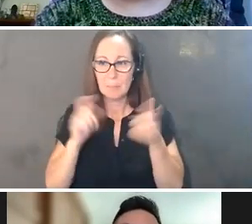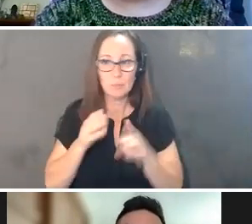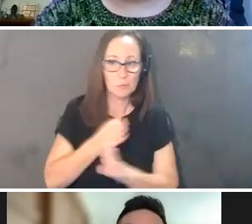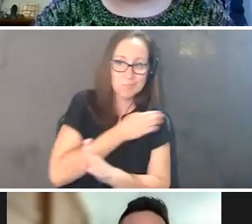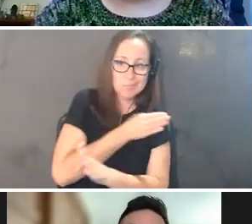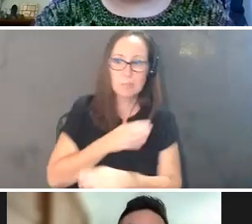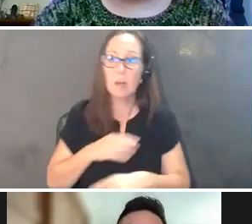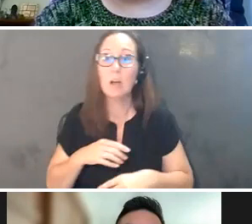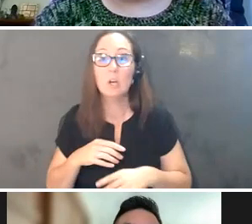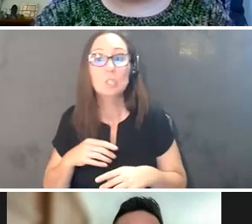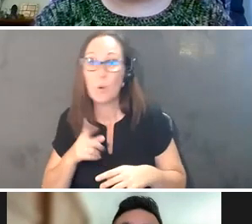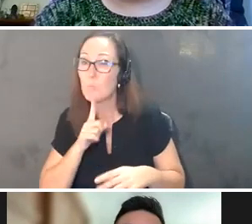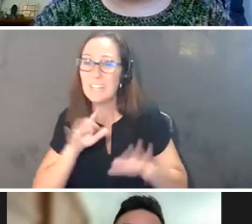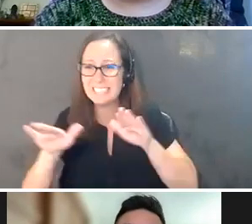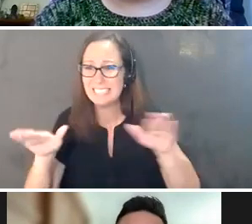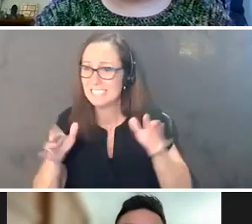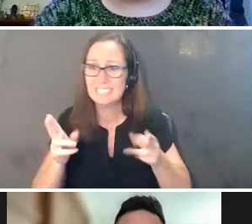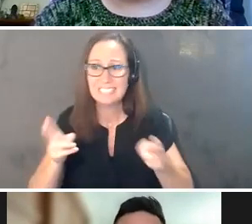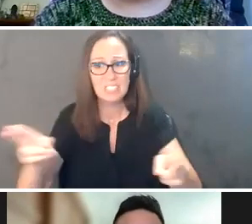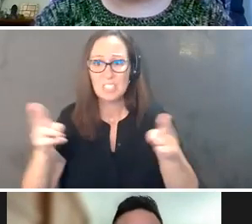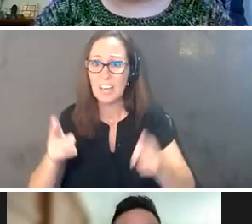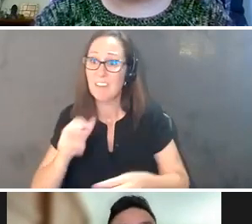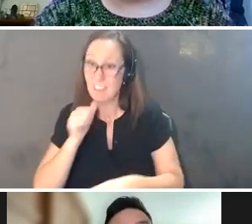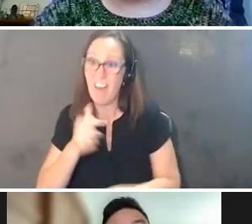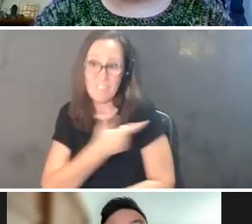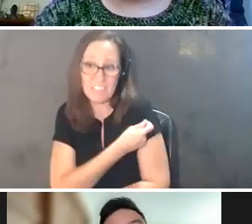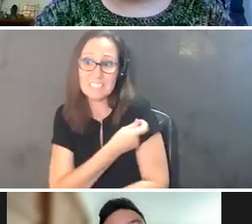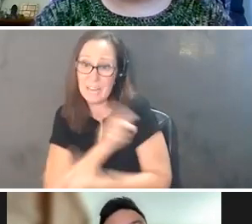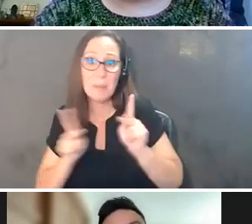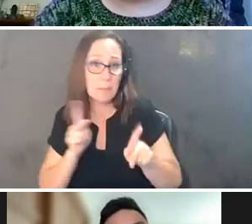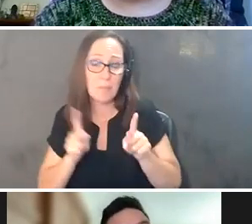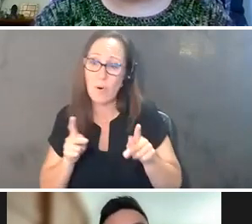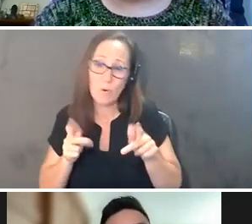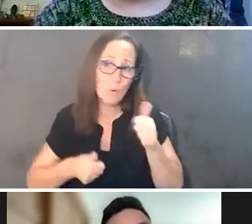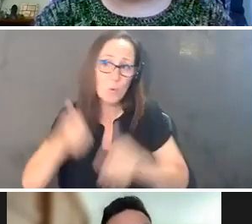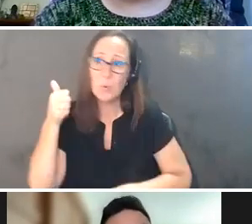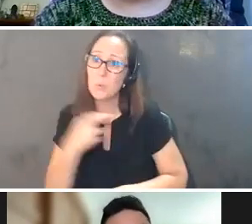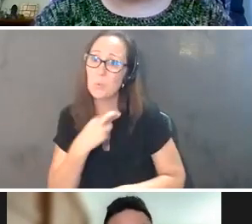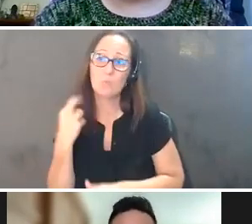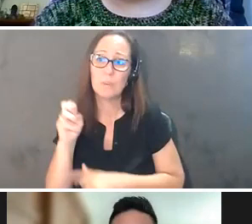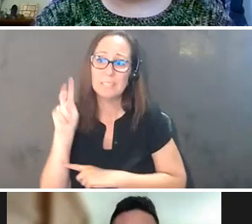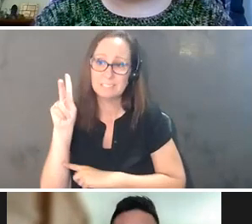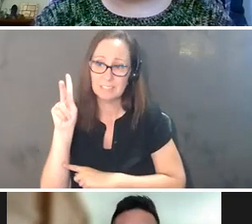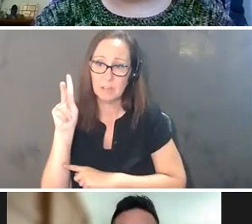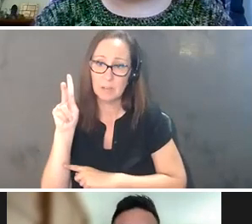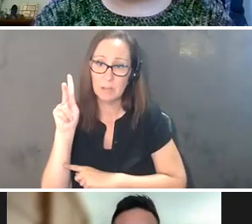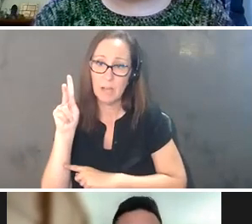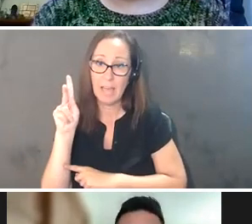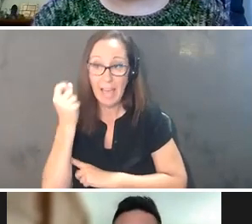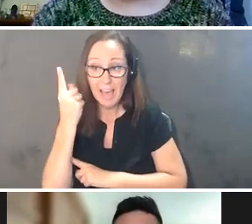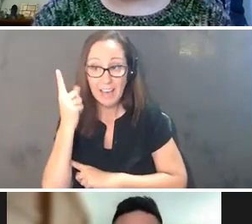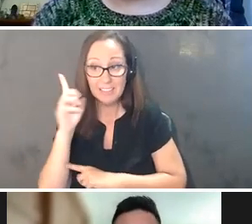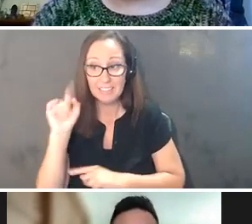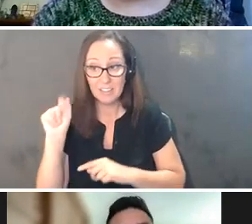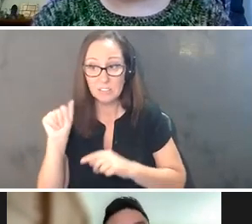the unvaccinated people who are at the highest risk. And the problem is that Delta, before you know it, leads to these hyper-local outbreaks, which